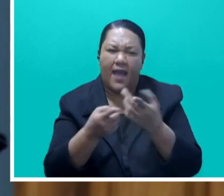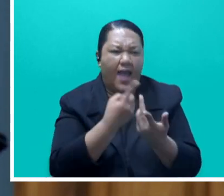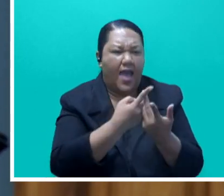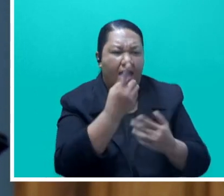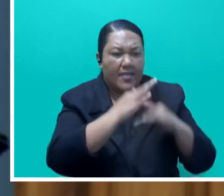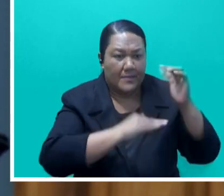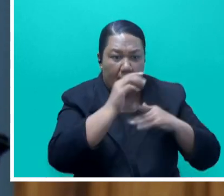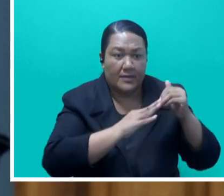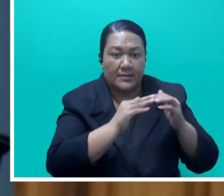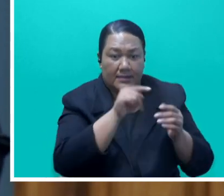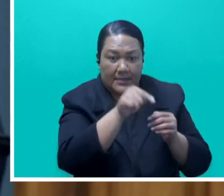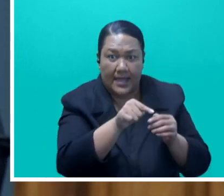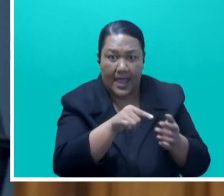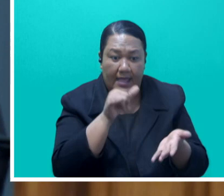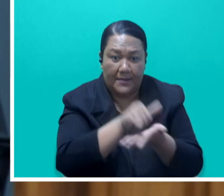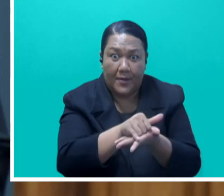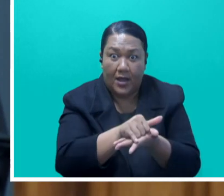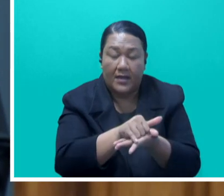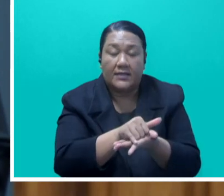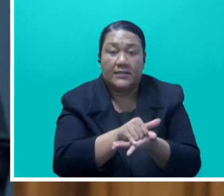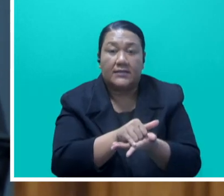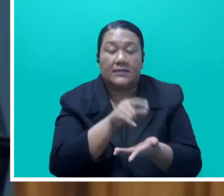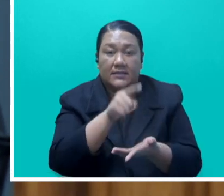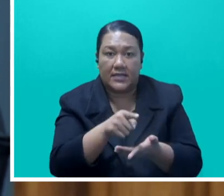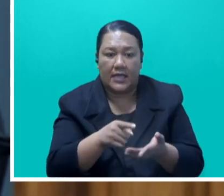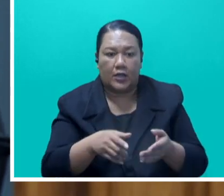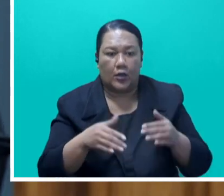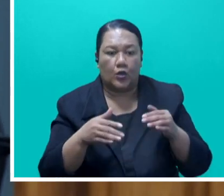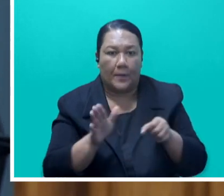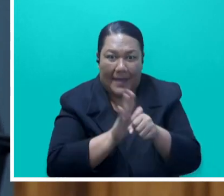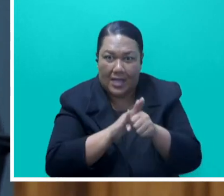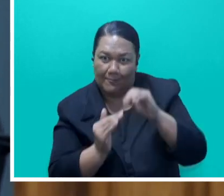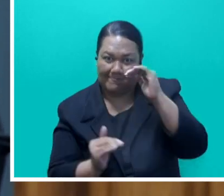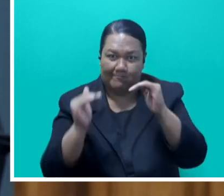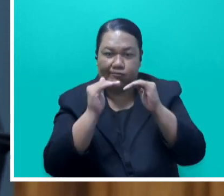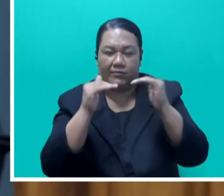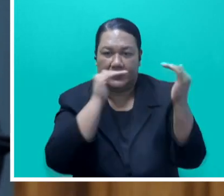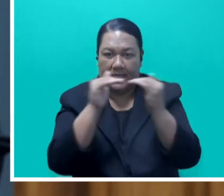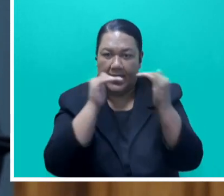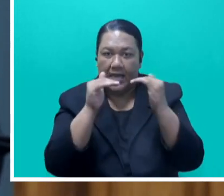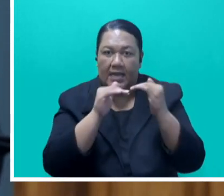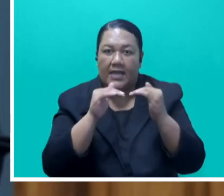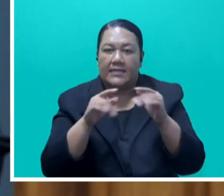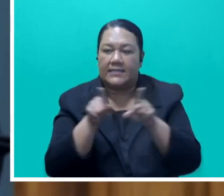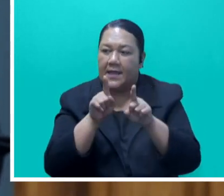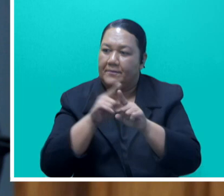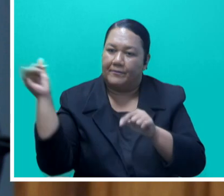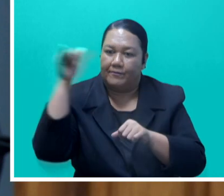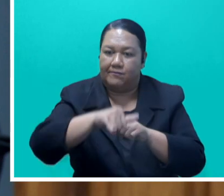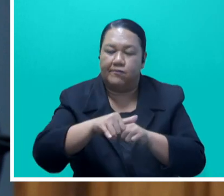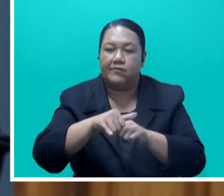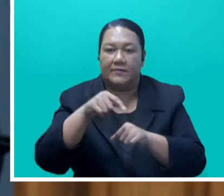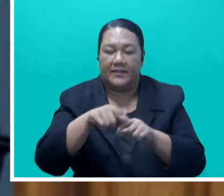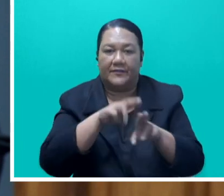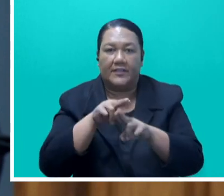at airports and in air traffic management, will set a new standard for aviation across Fiji, ensuring travelers experience a level